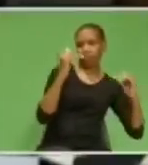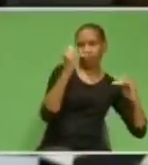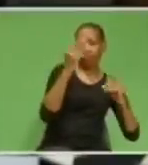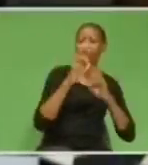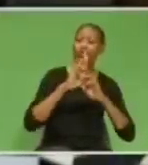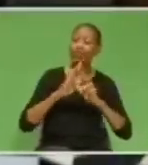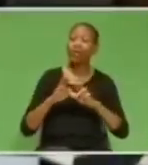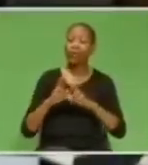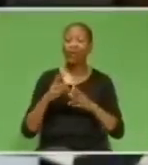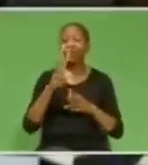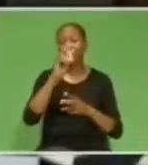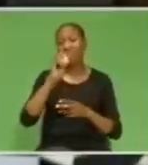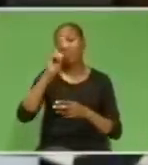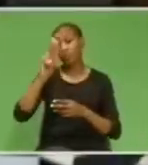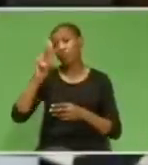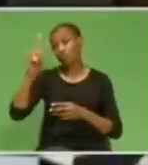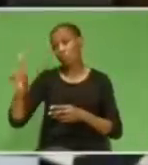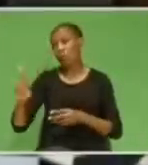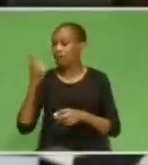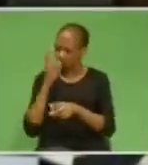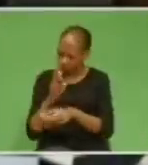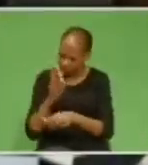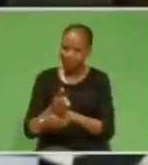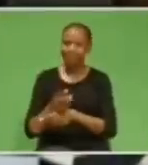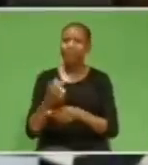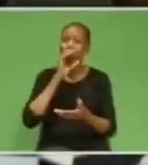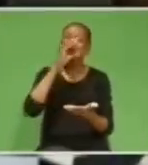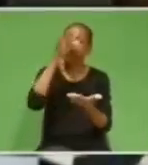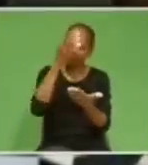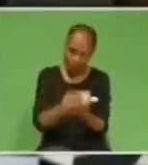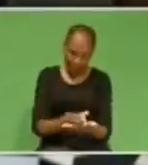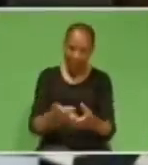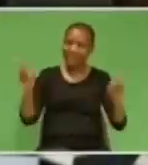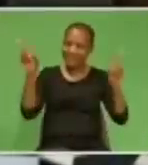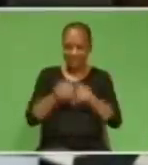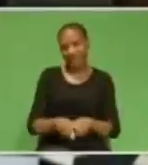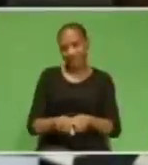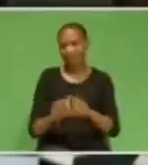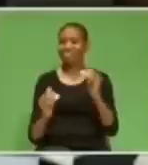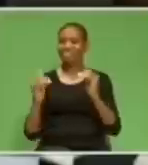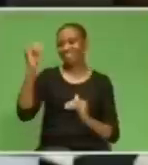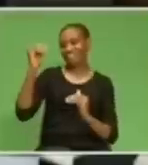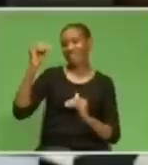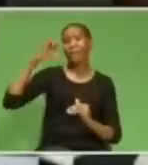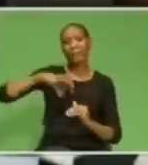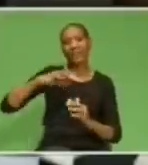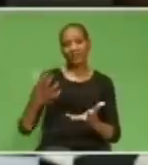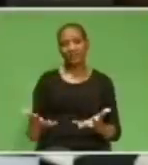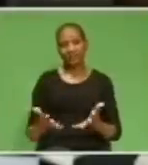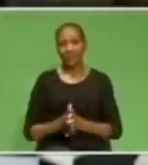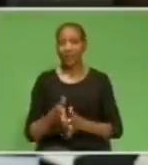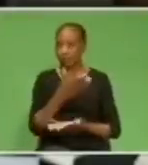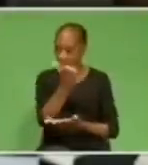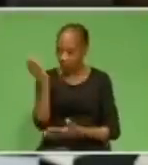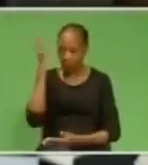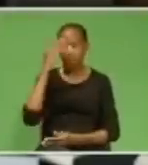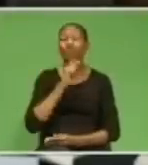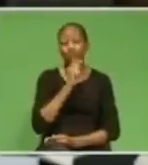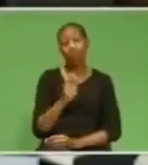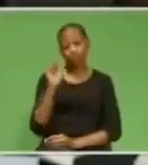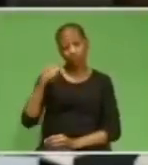Initiative released in 2021 also confirmed the same. We all know that this is